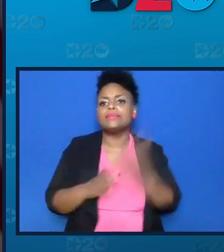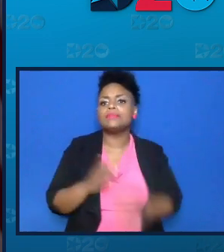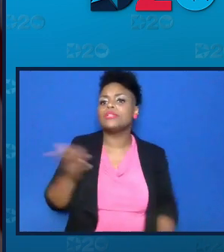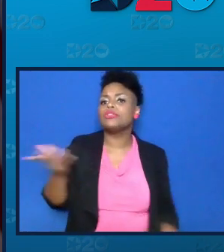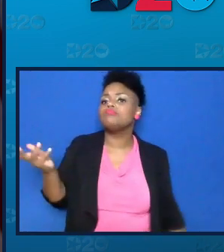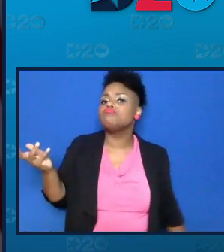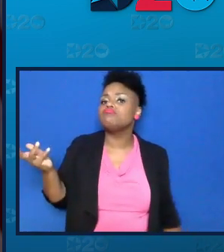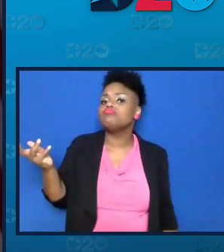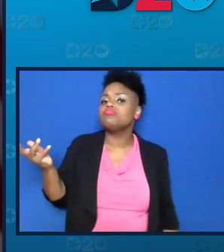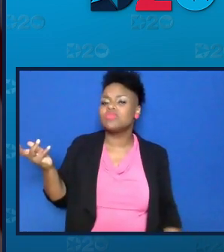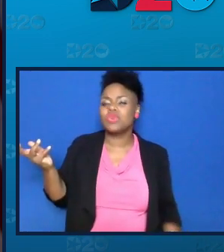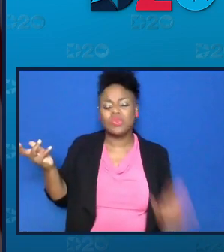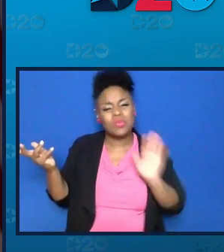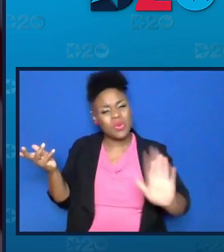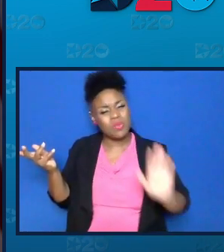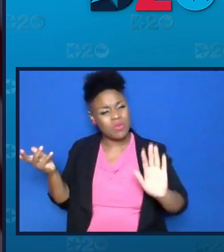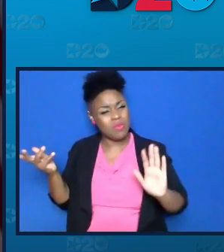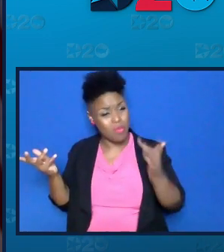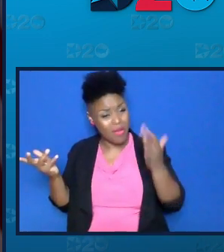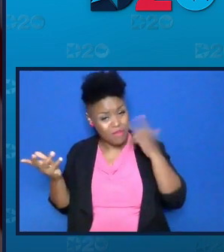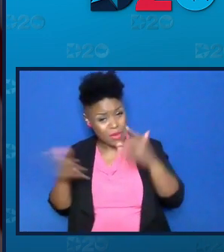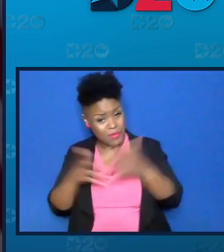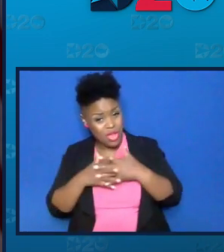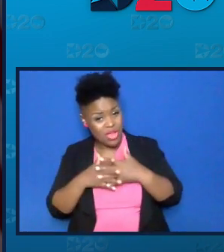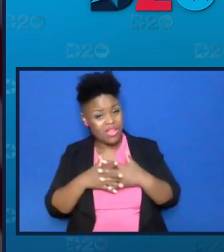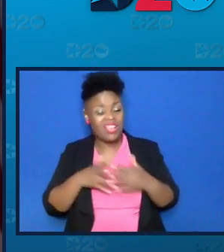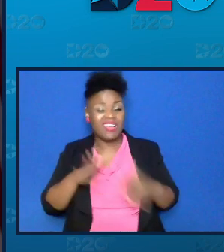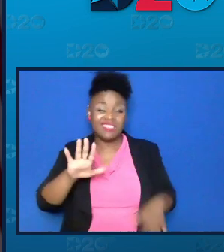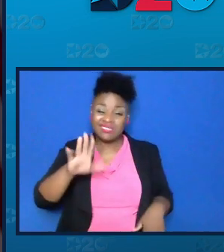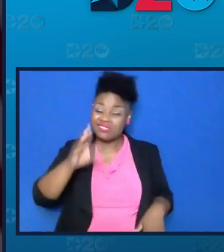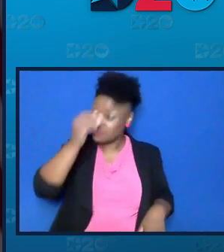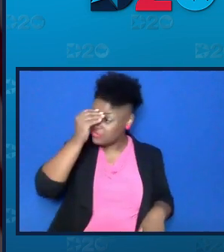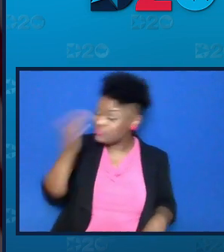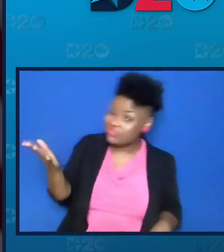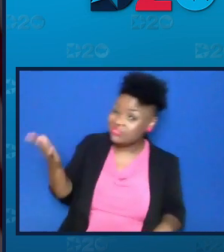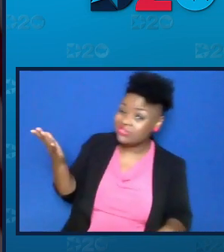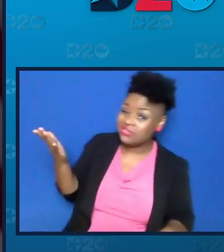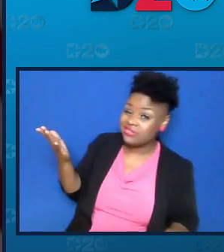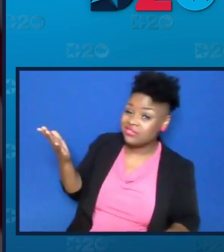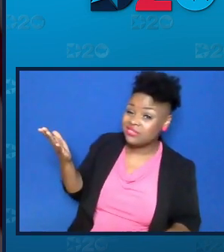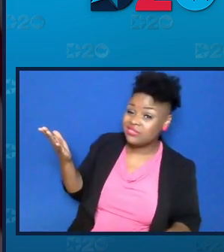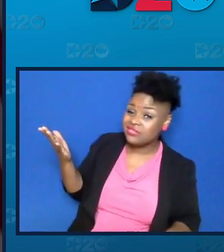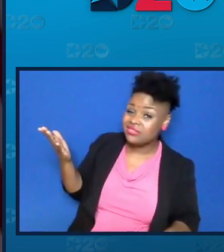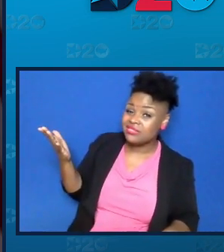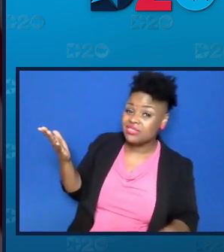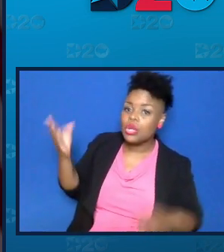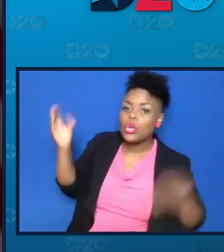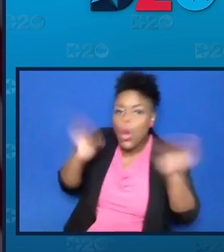miracle. Well, I have news for him. No miracle is coming.